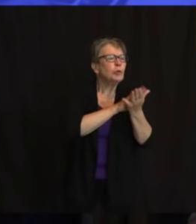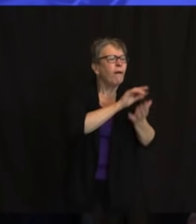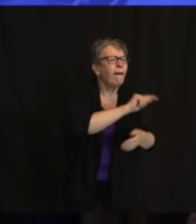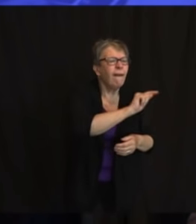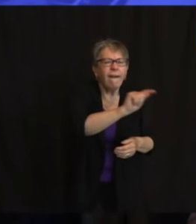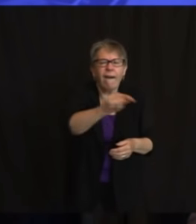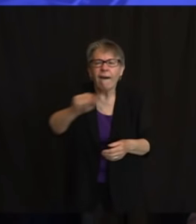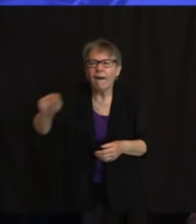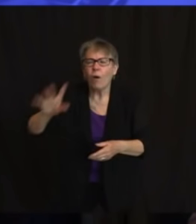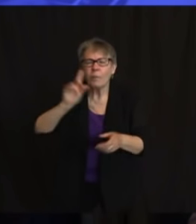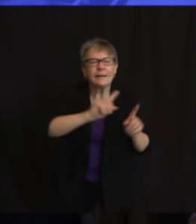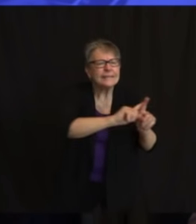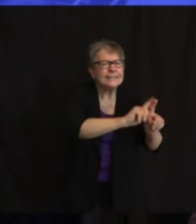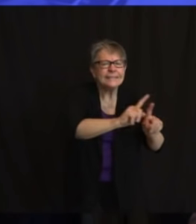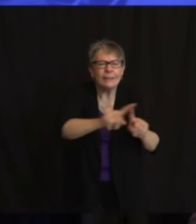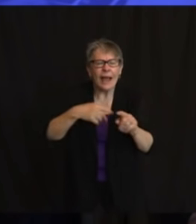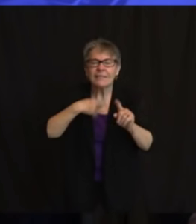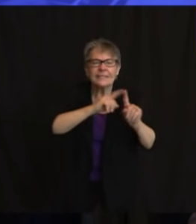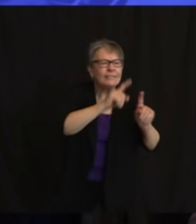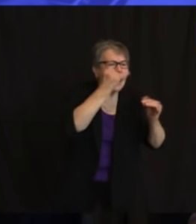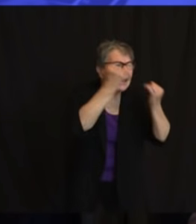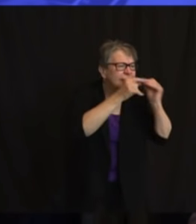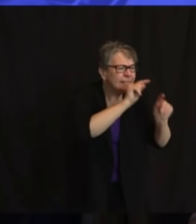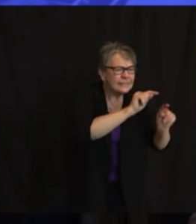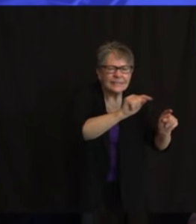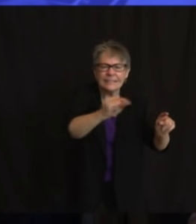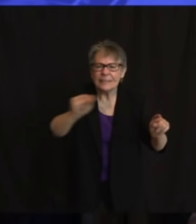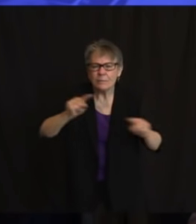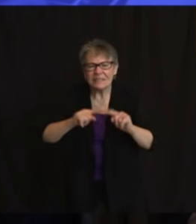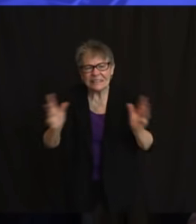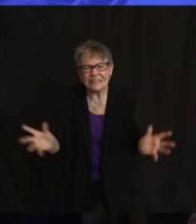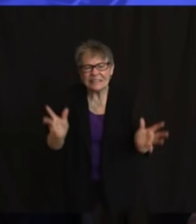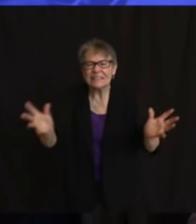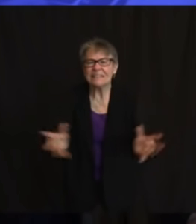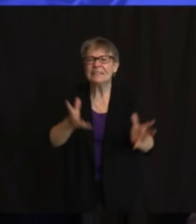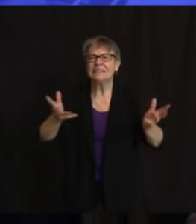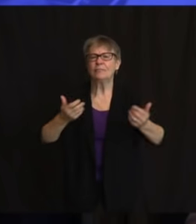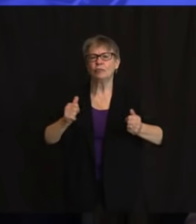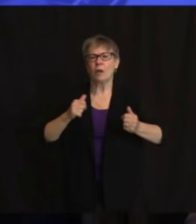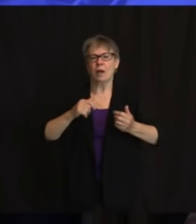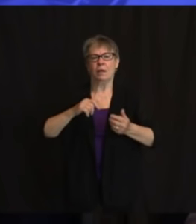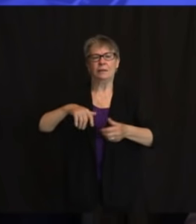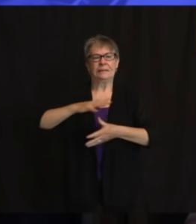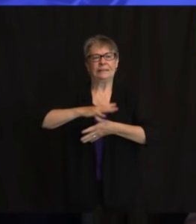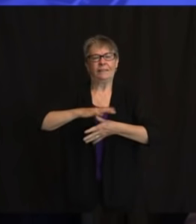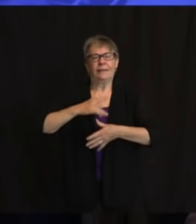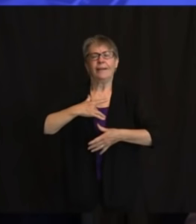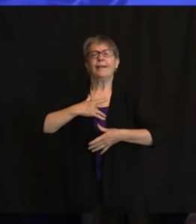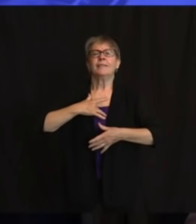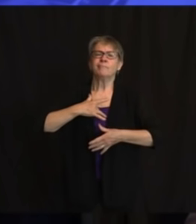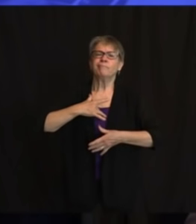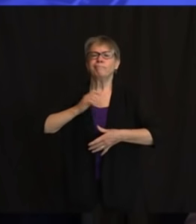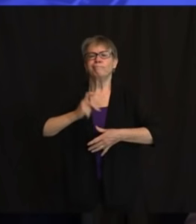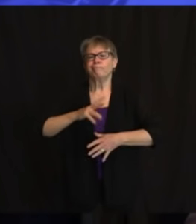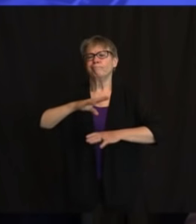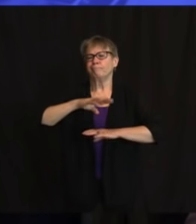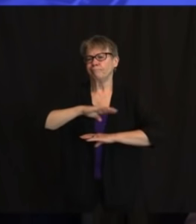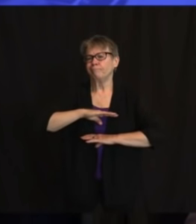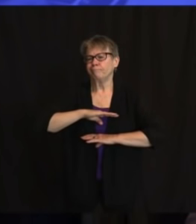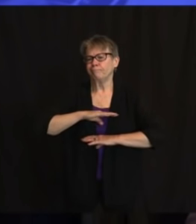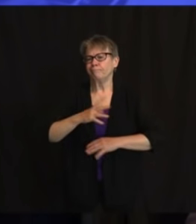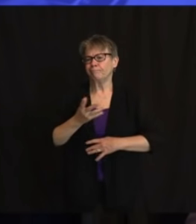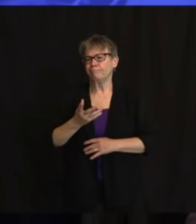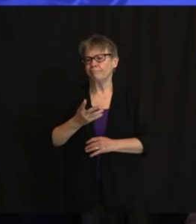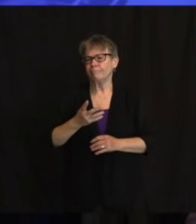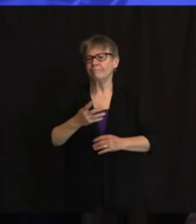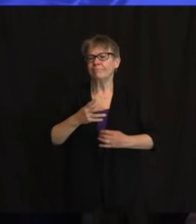it is critical that we elevate their voices and let their passion and innovative thinking inform decisions that impact them most.